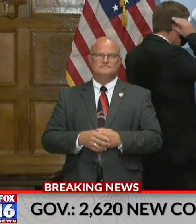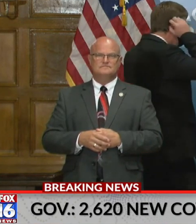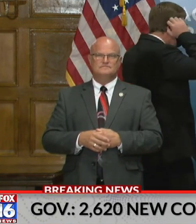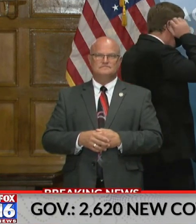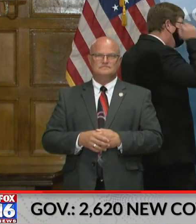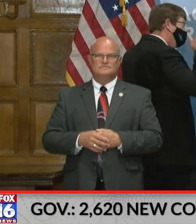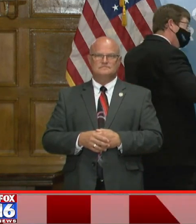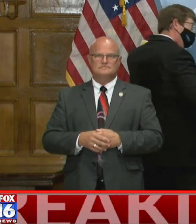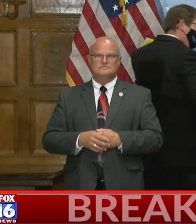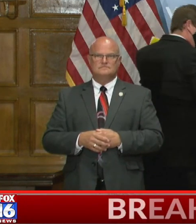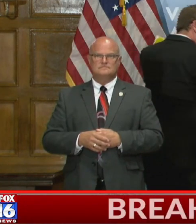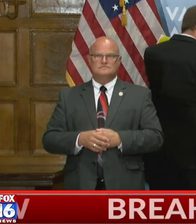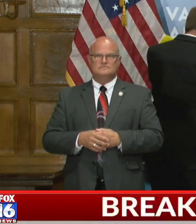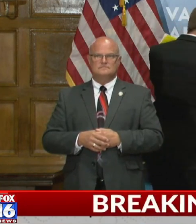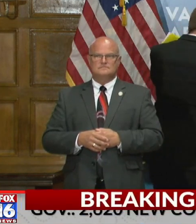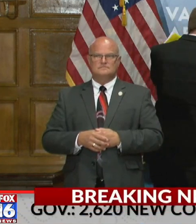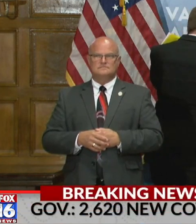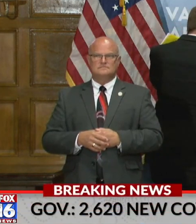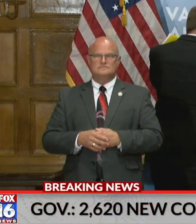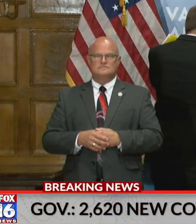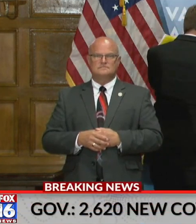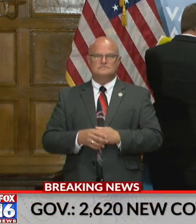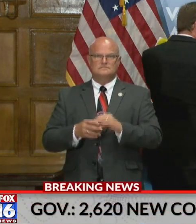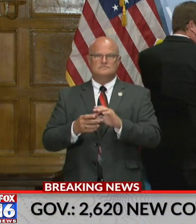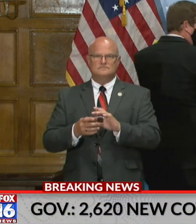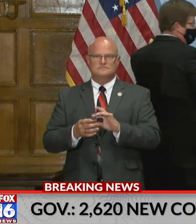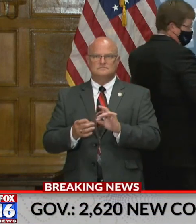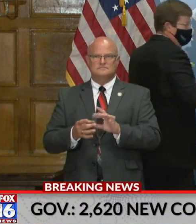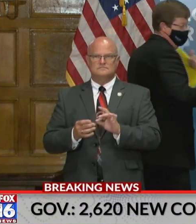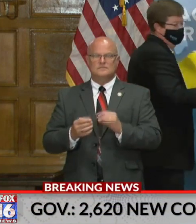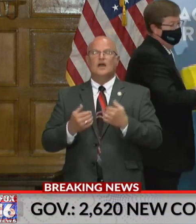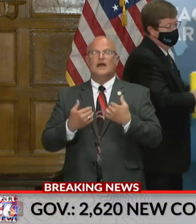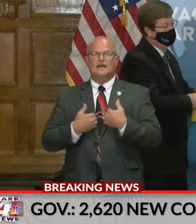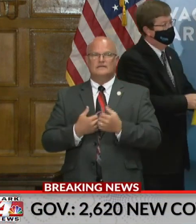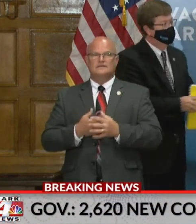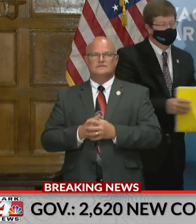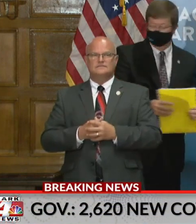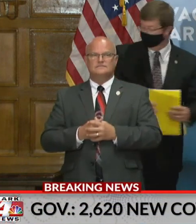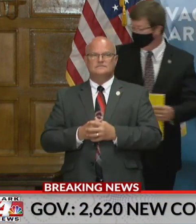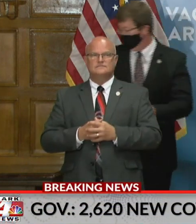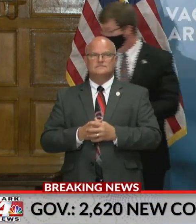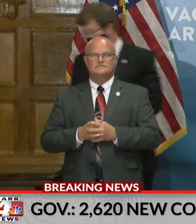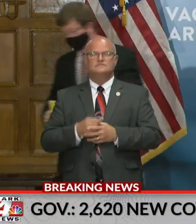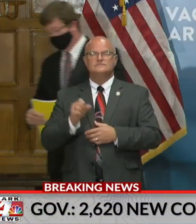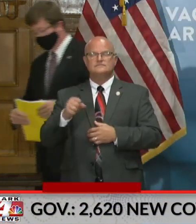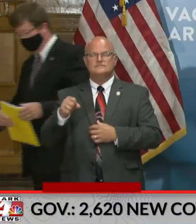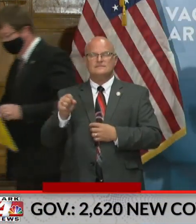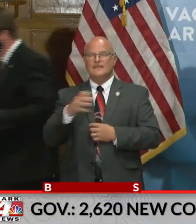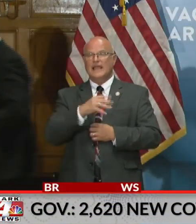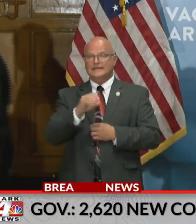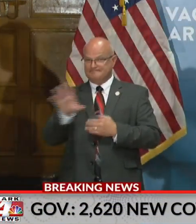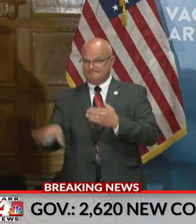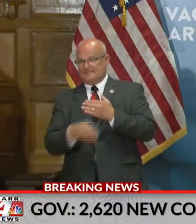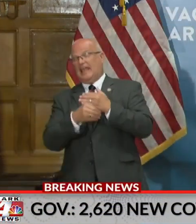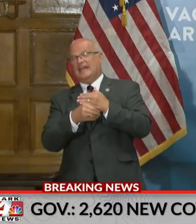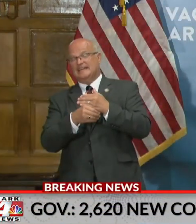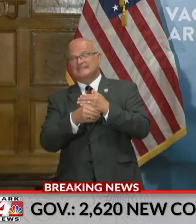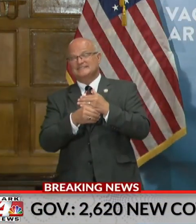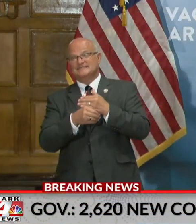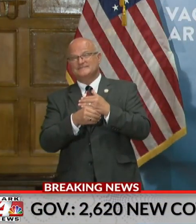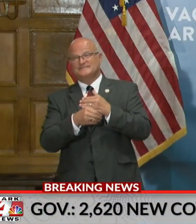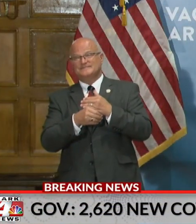Those one that we have in warehouse will get there before school starts. Yes, yes. Yeah, and just to add to